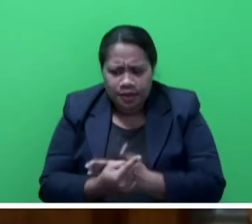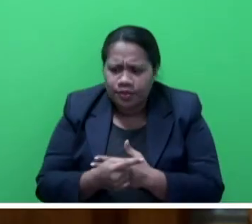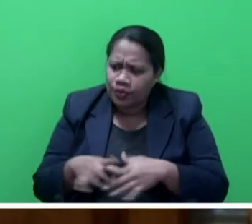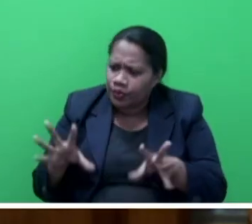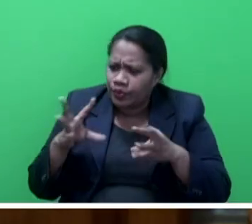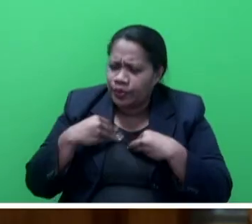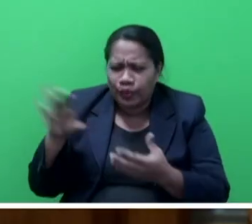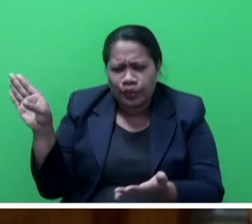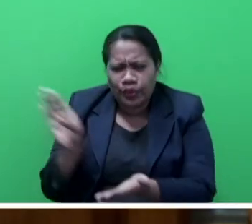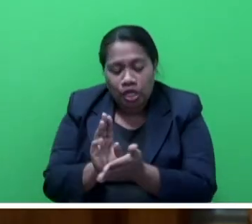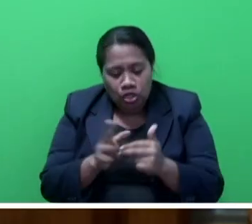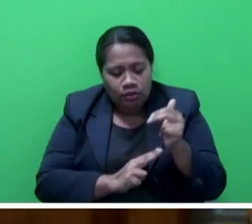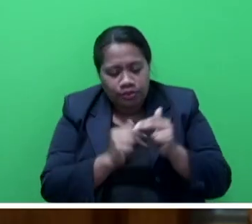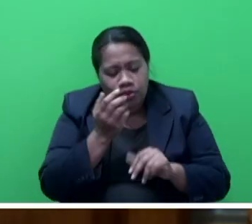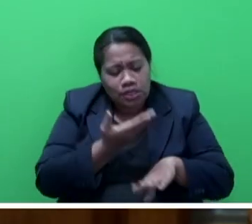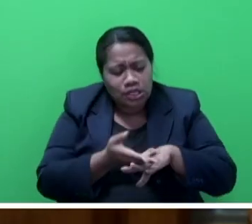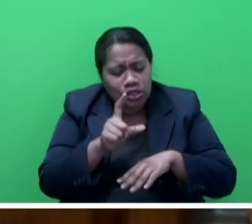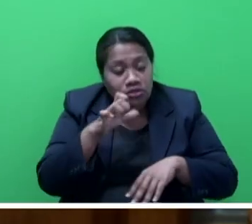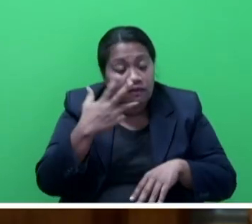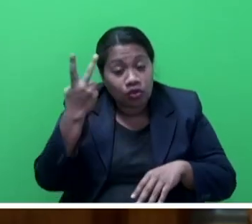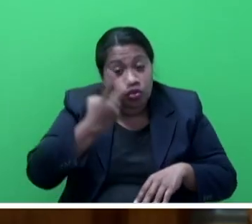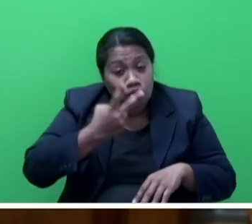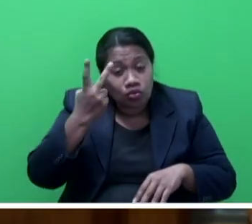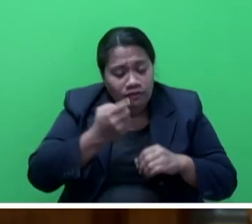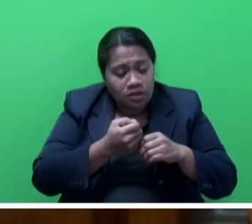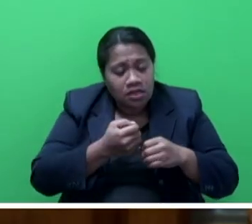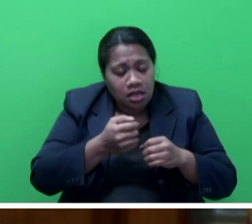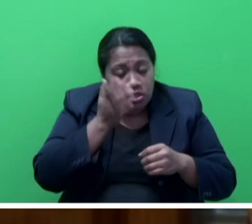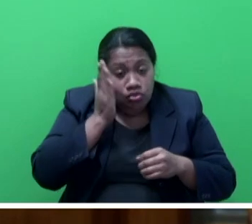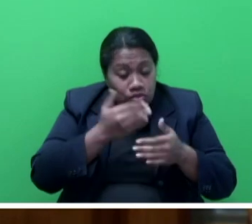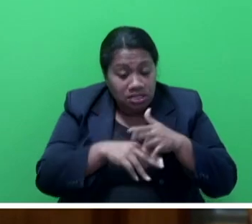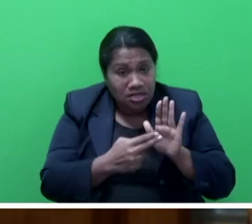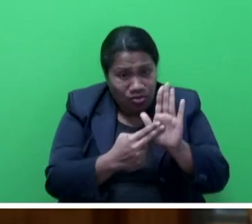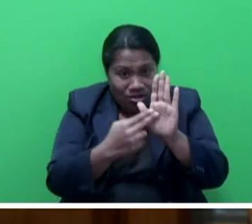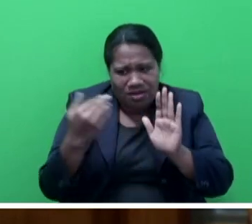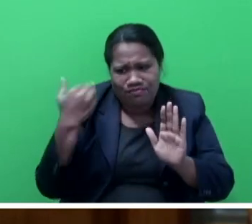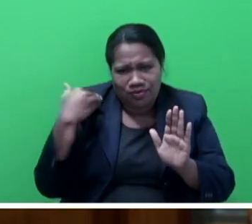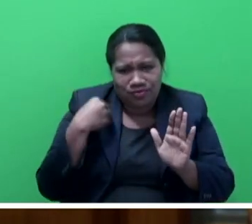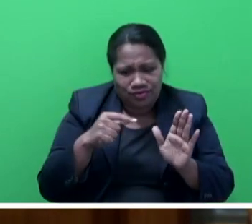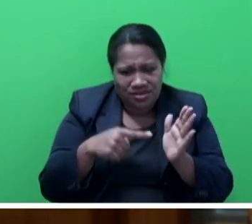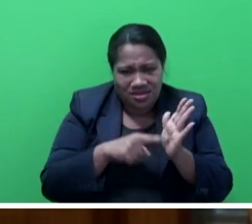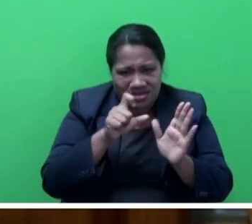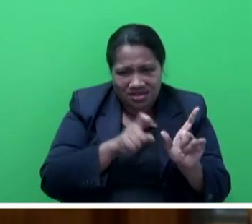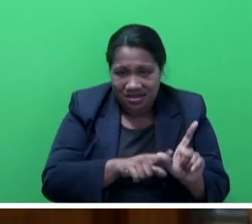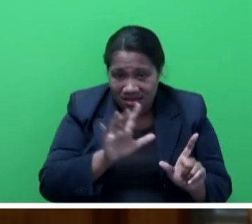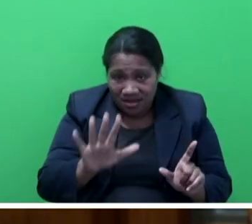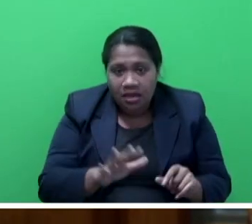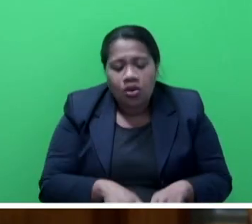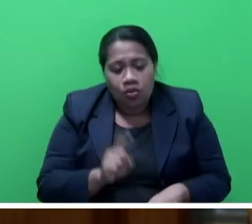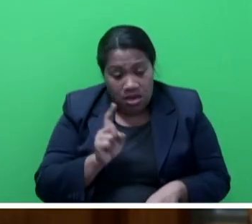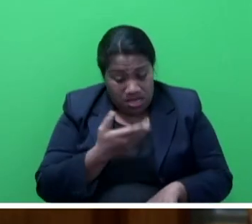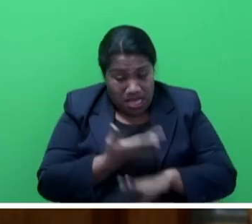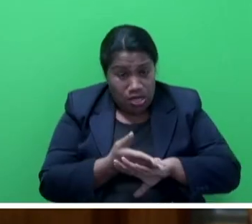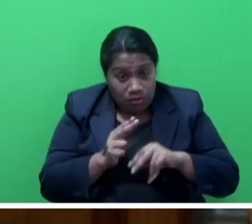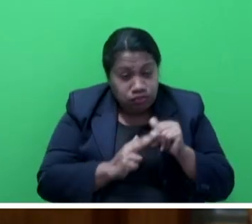new classrooms for about 12 damaged schools in the north affected by TC Yasa. Of course, Mr. Speaker, these new rebuilds